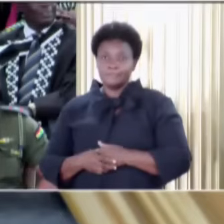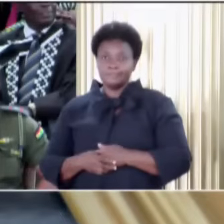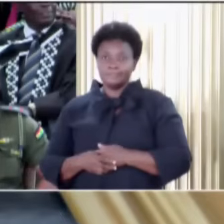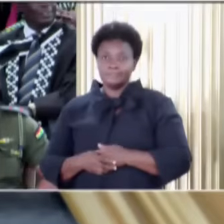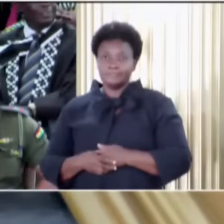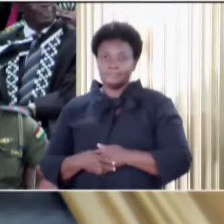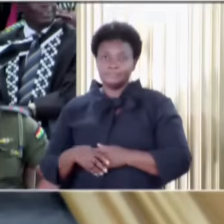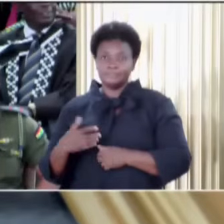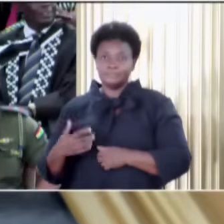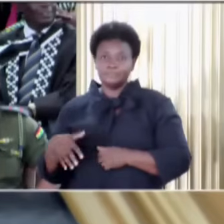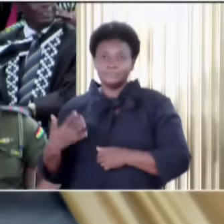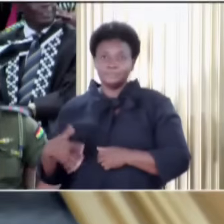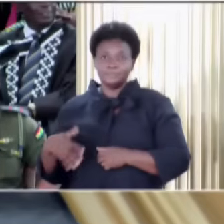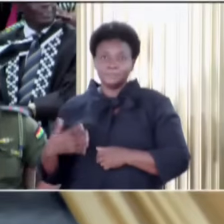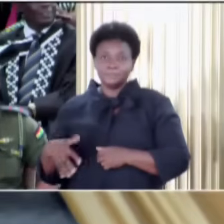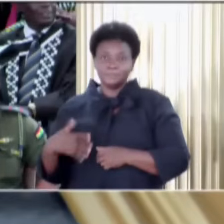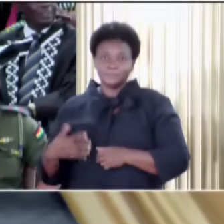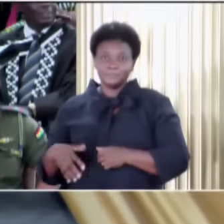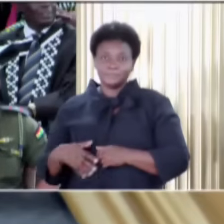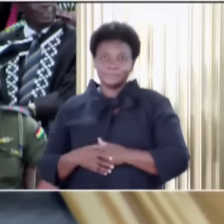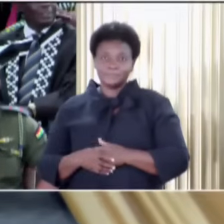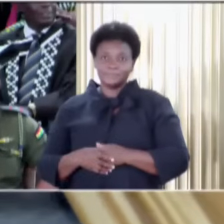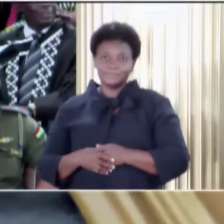Wow, that's a lot of students.